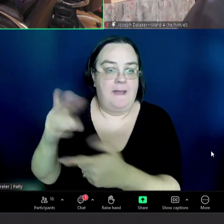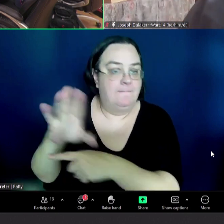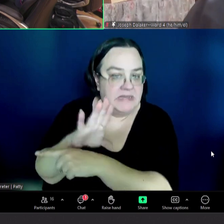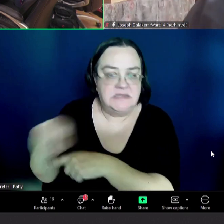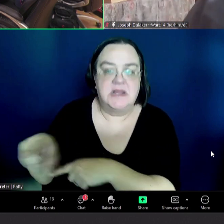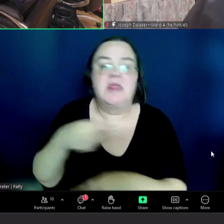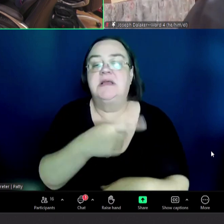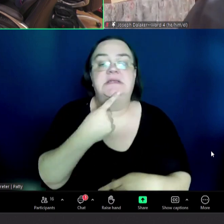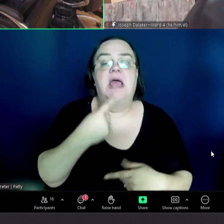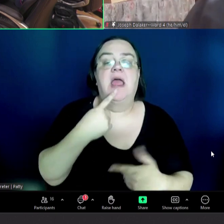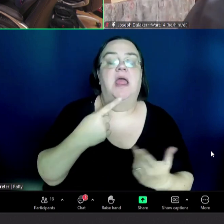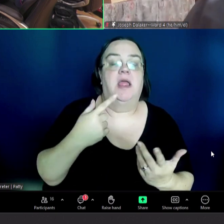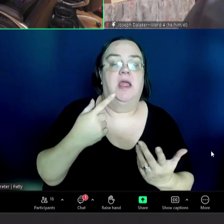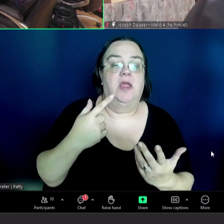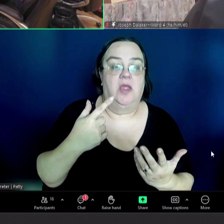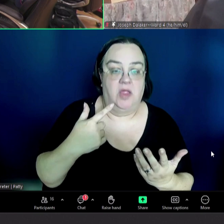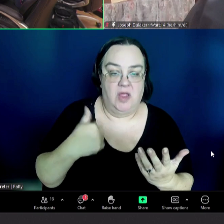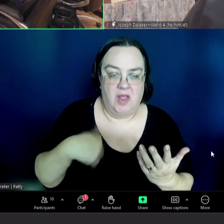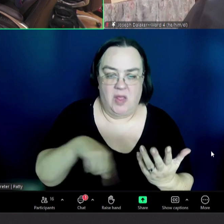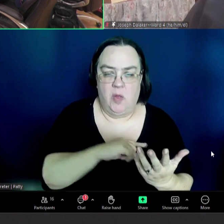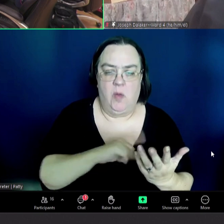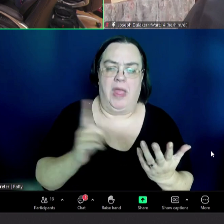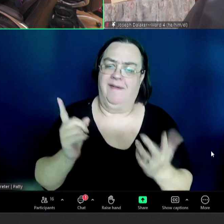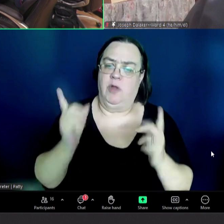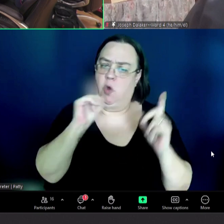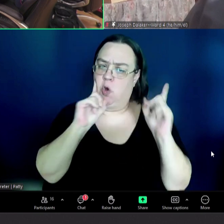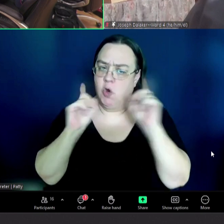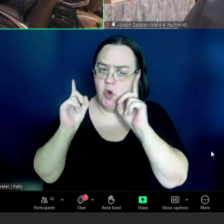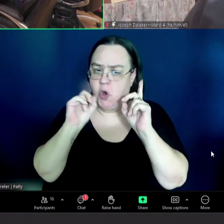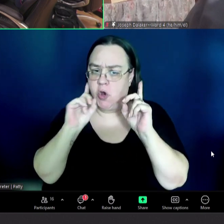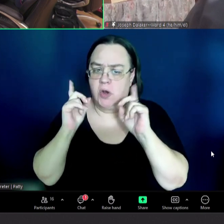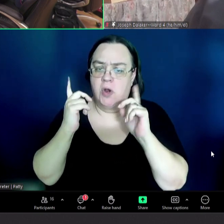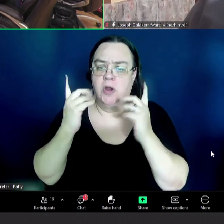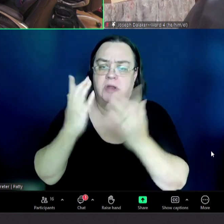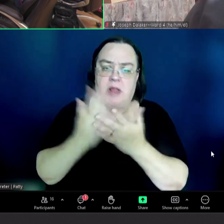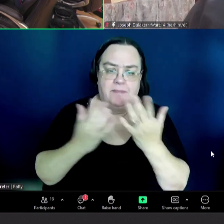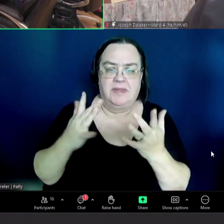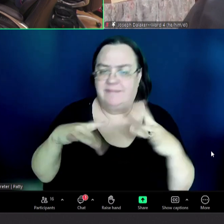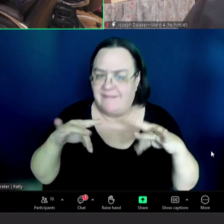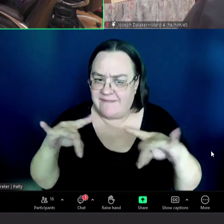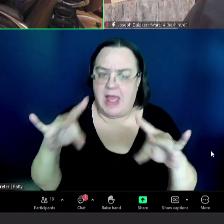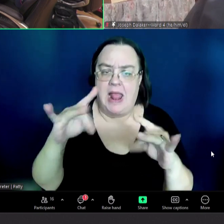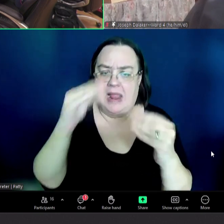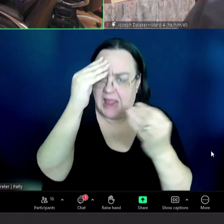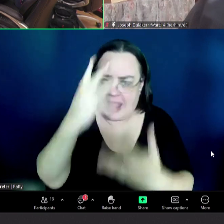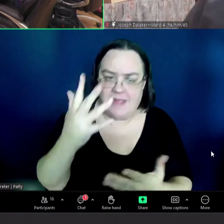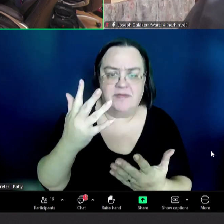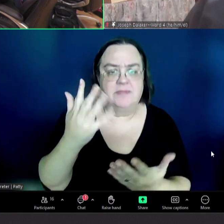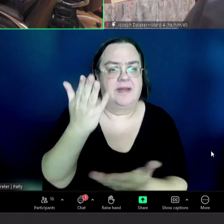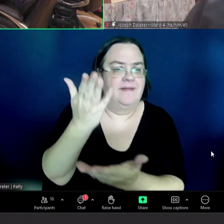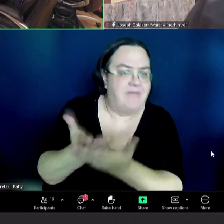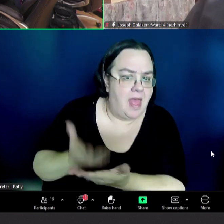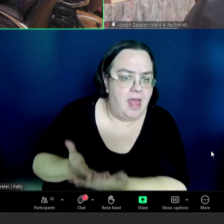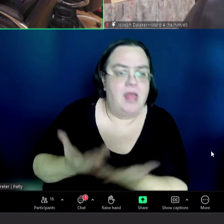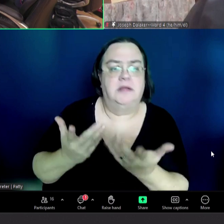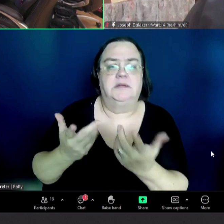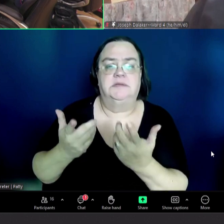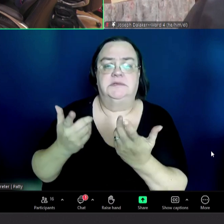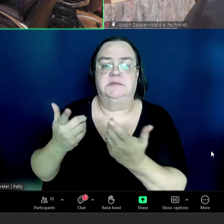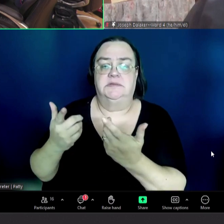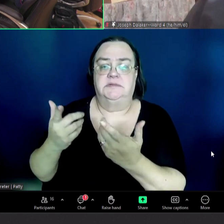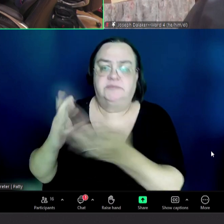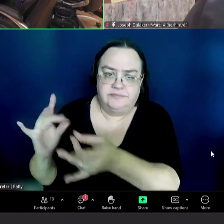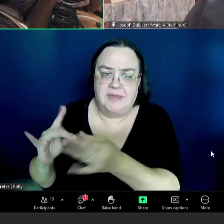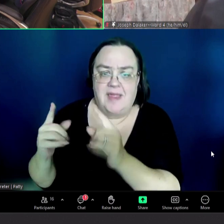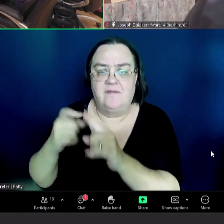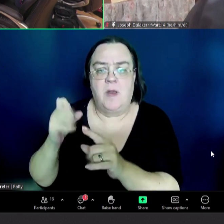heard something, we're getting information, facts, evidence and witnesses from both sides, and